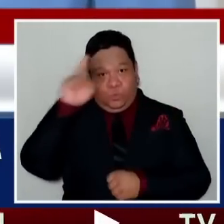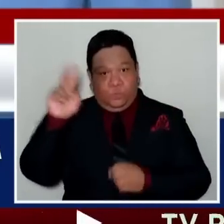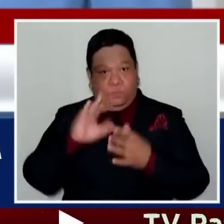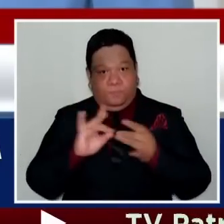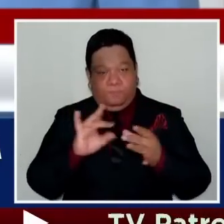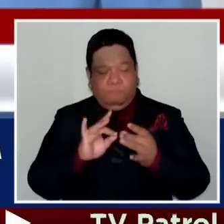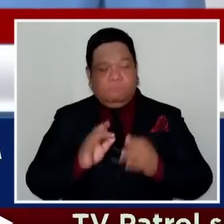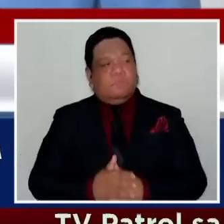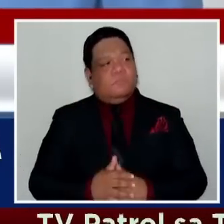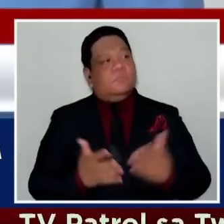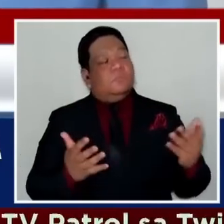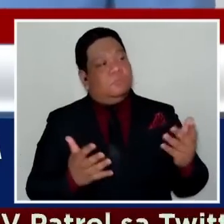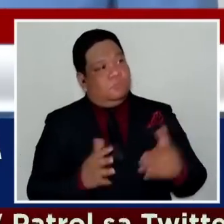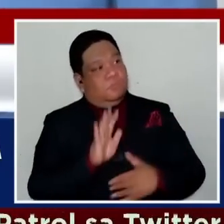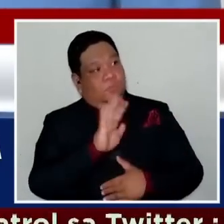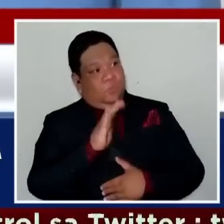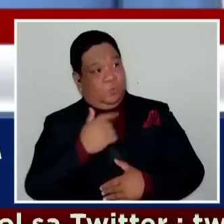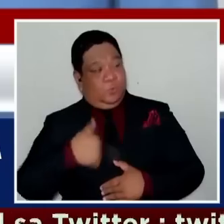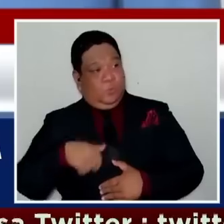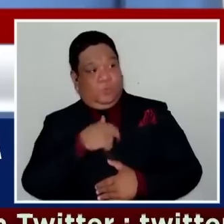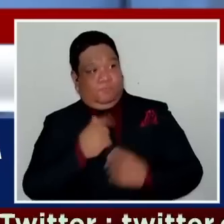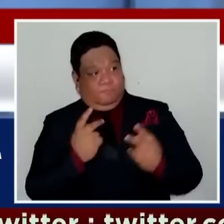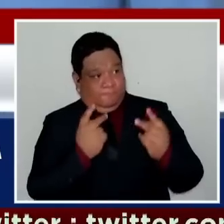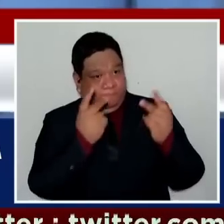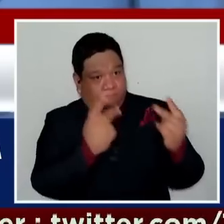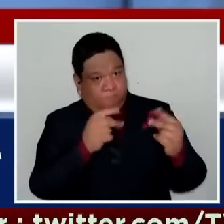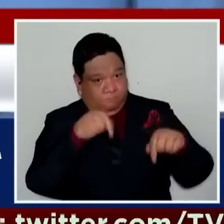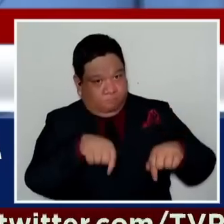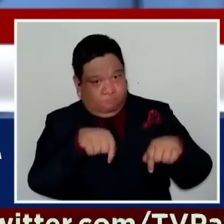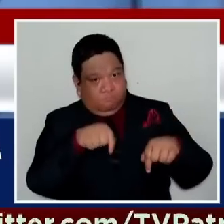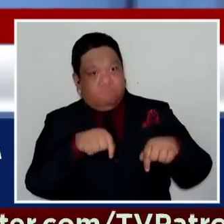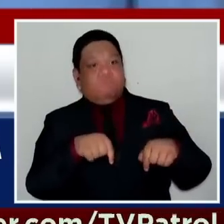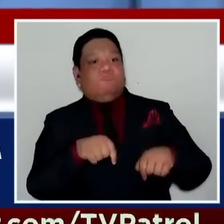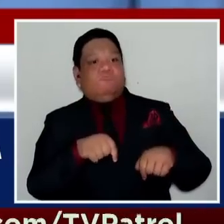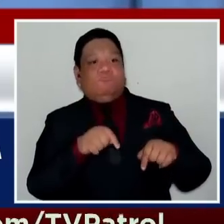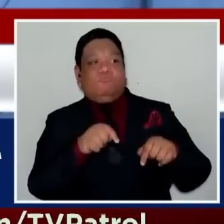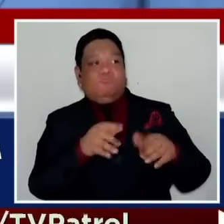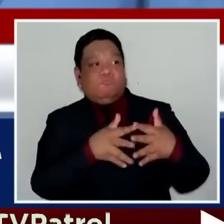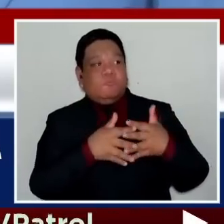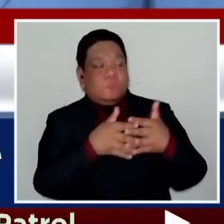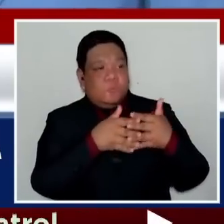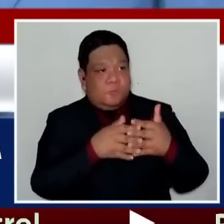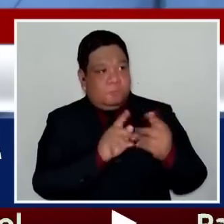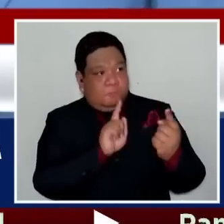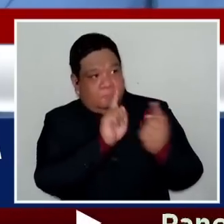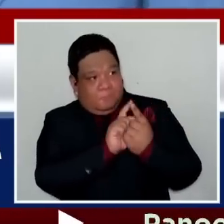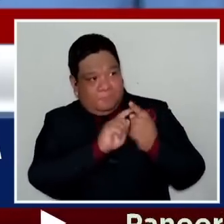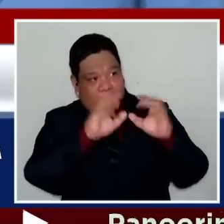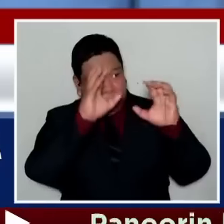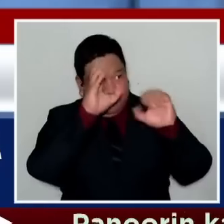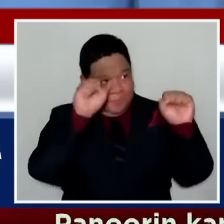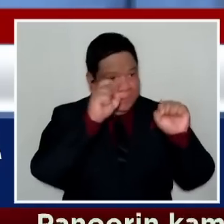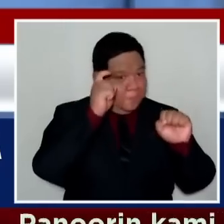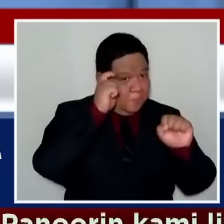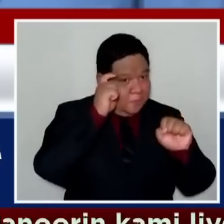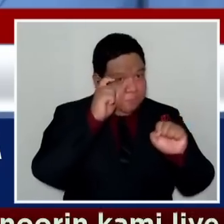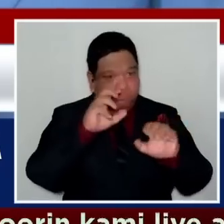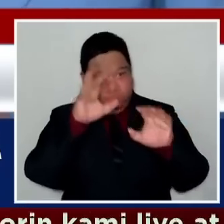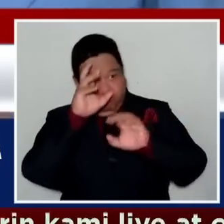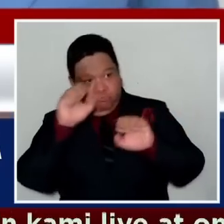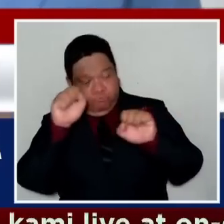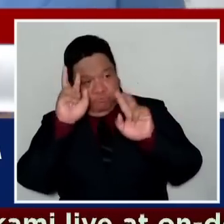this visit of ours to the United States to see President Biden and himself, you laid the groundwork for it, really.